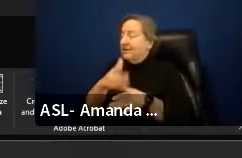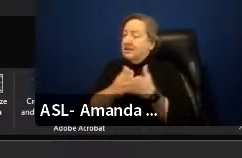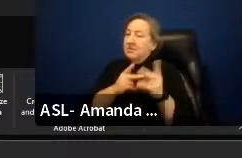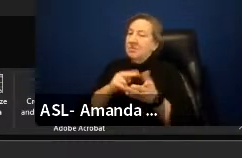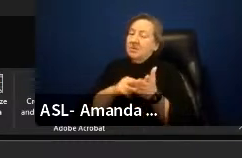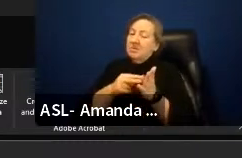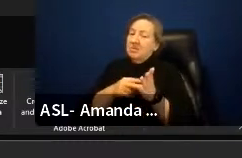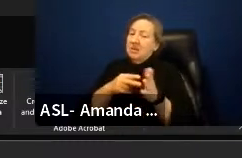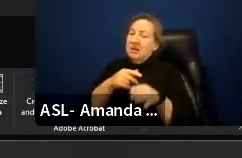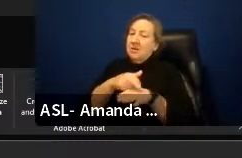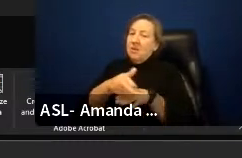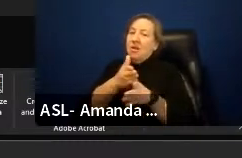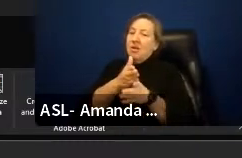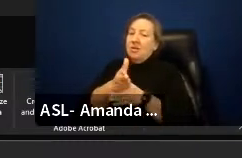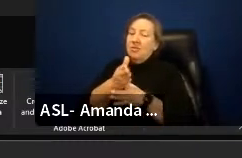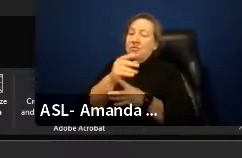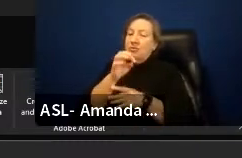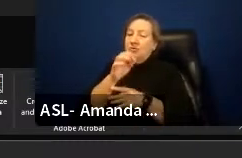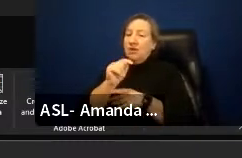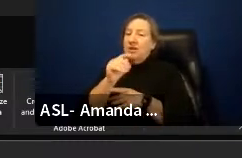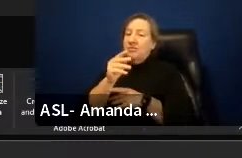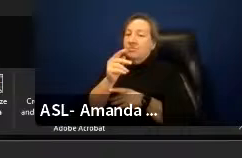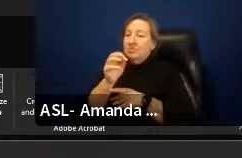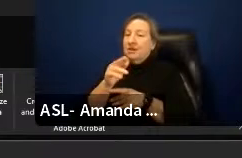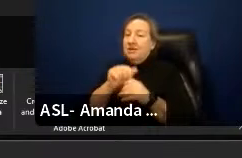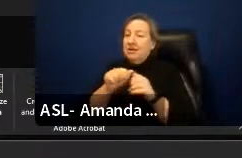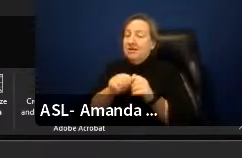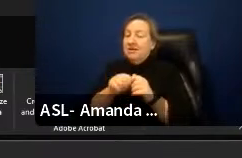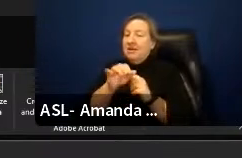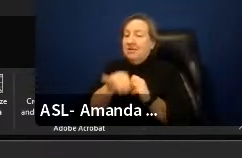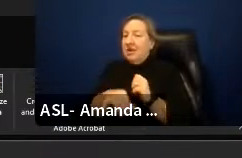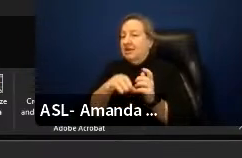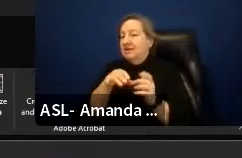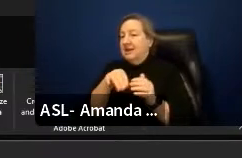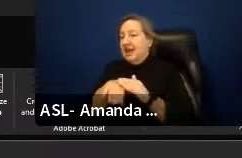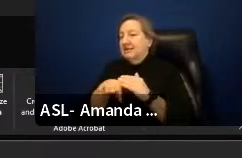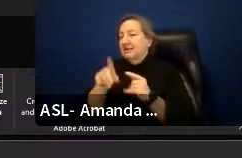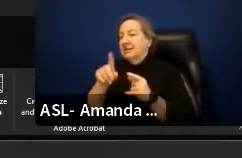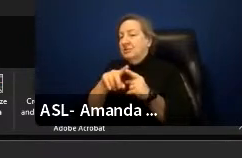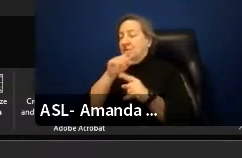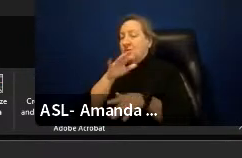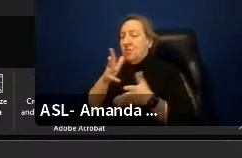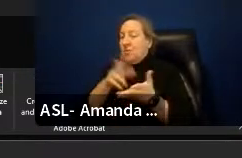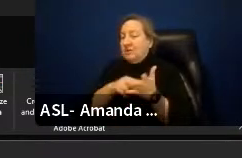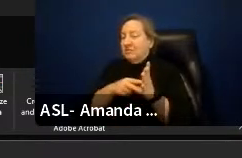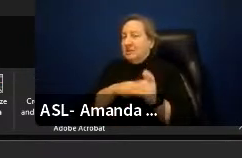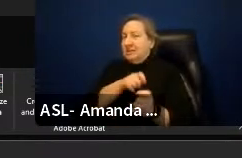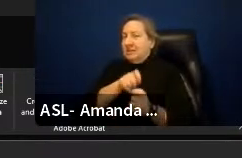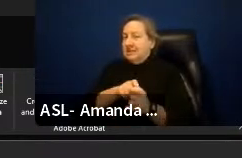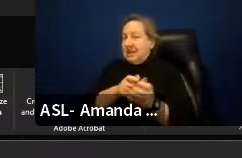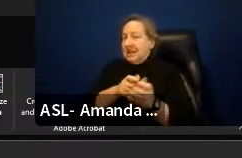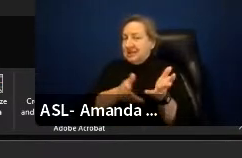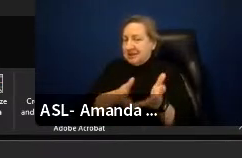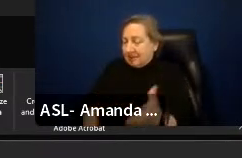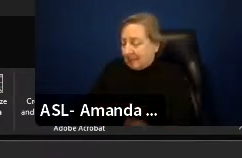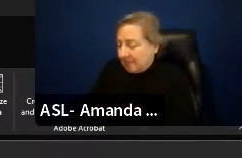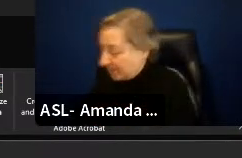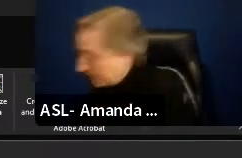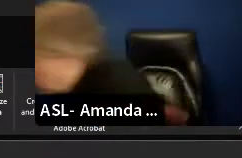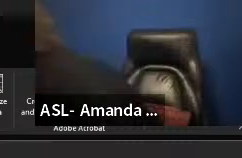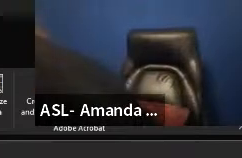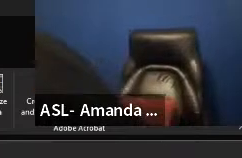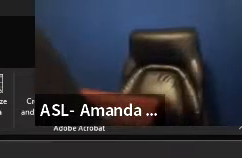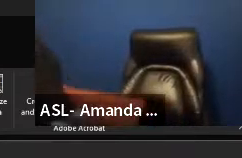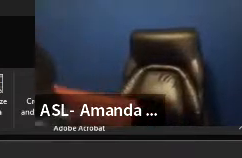through Grant Pier area is access to the river. You know, like what is that? What does that mean? If you could flip the questions